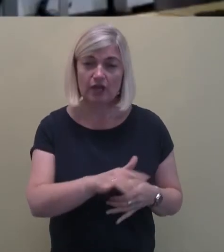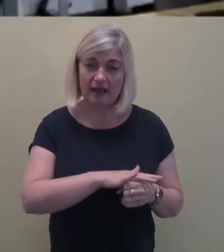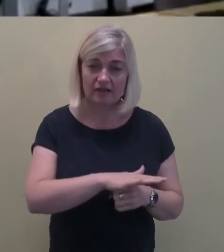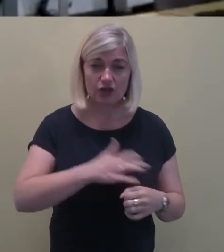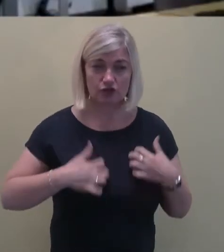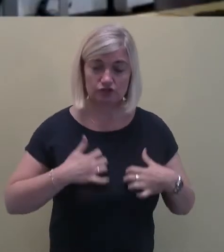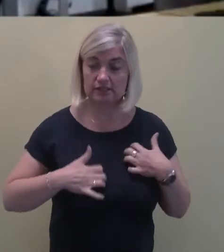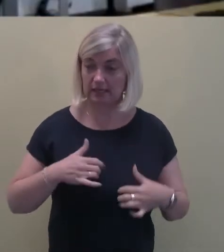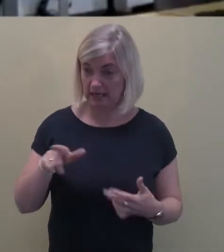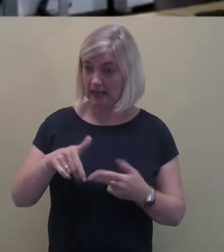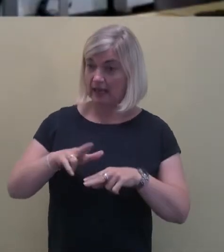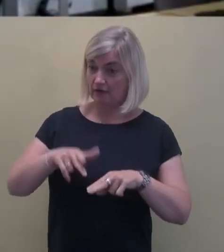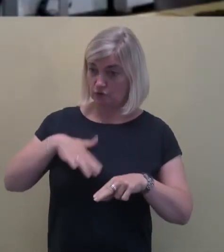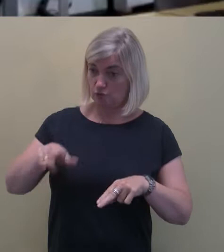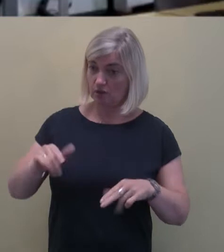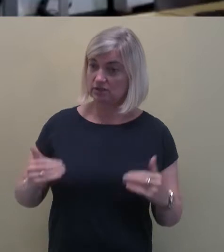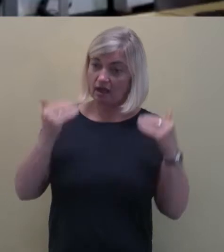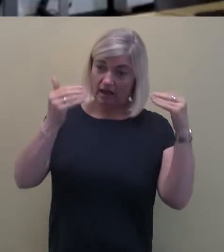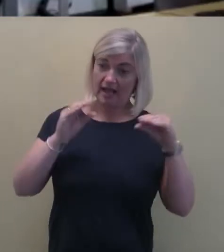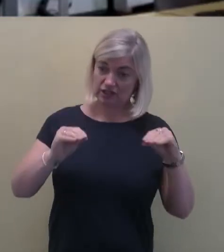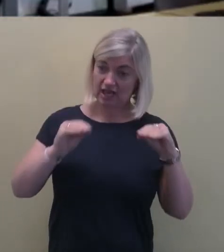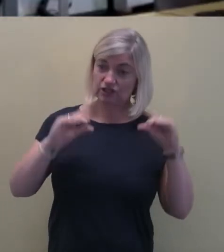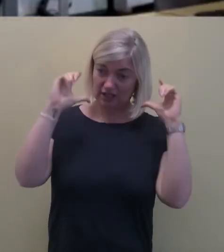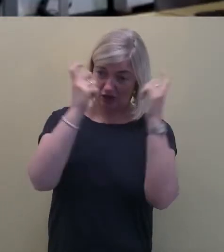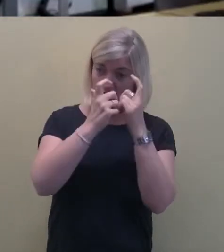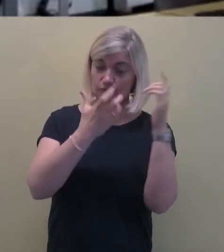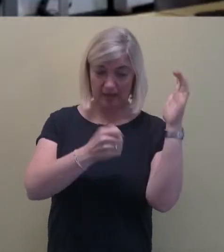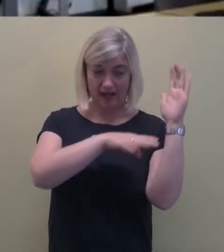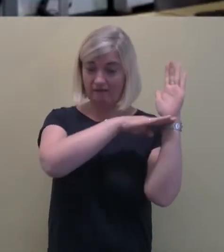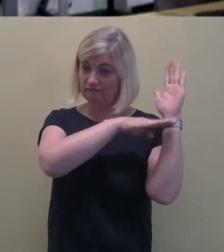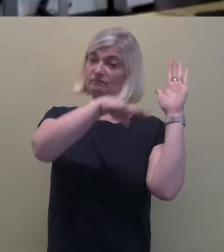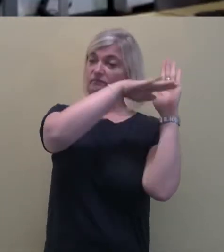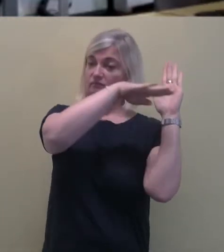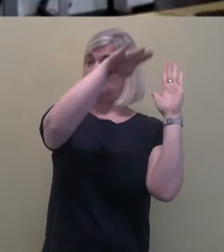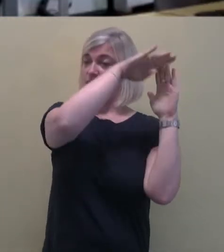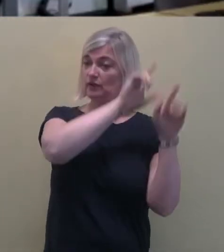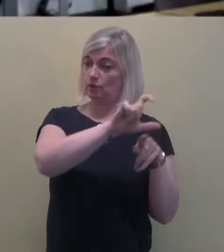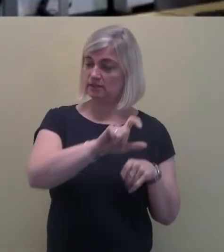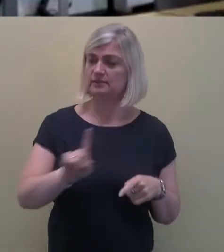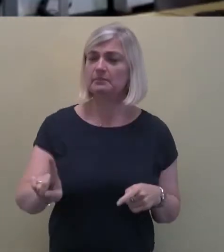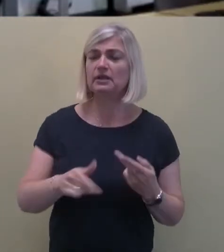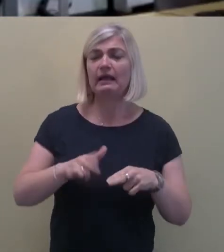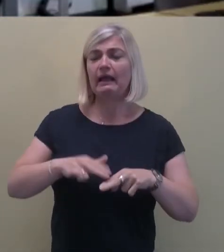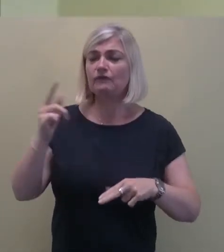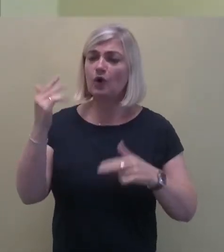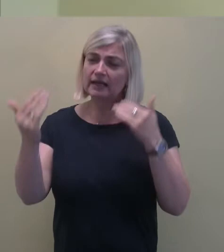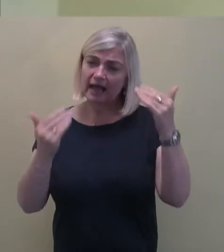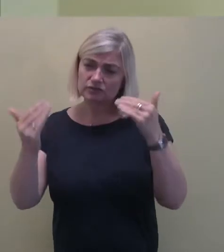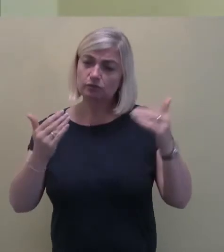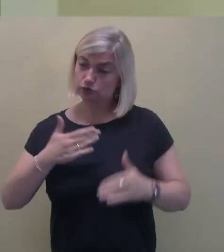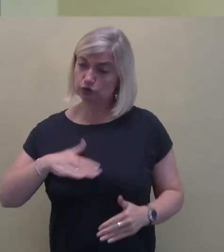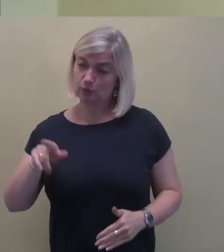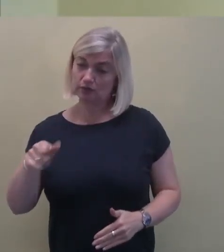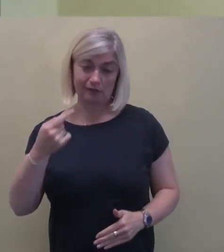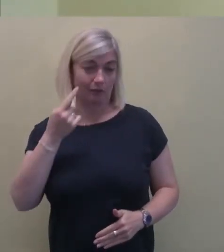So we've got a wide range there. Neil, just bringing you in, we have got a new course starting in September, haven't we? Yeah, we've